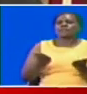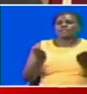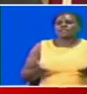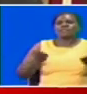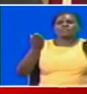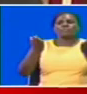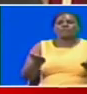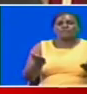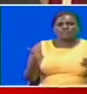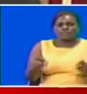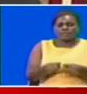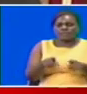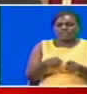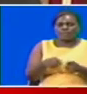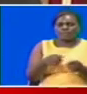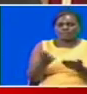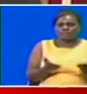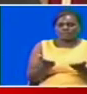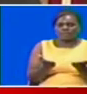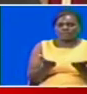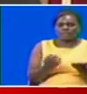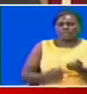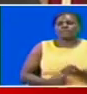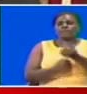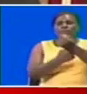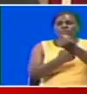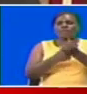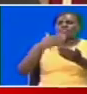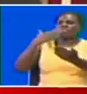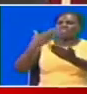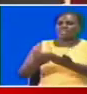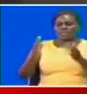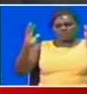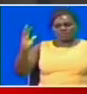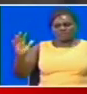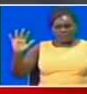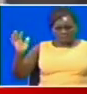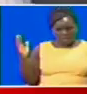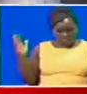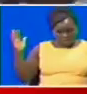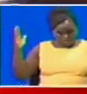offer. But those best of services must be supported. Thank you.